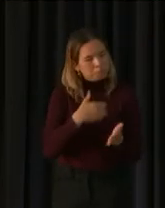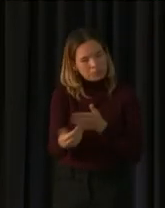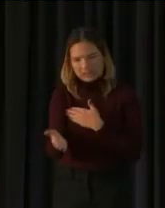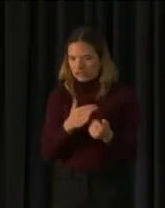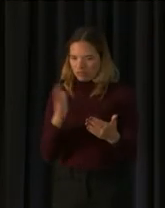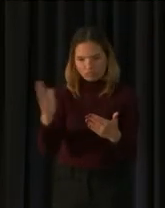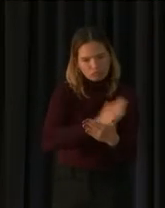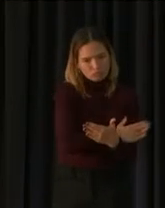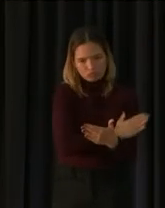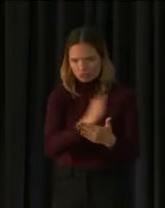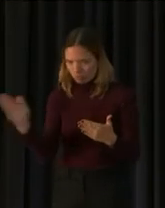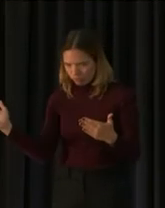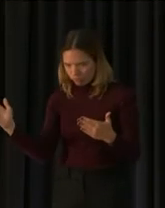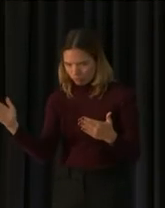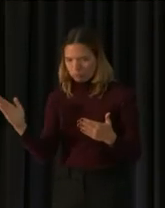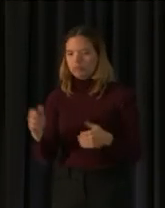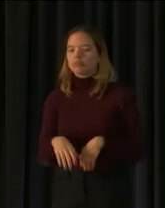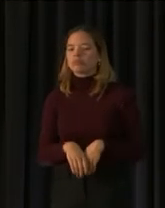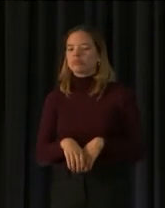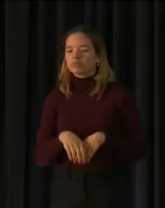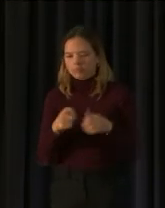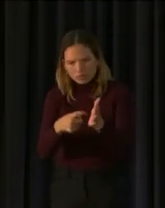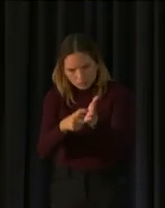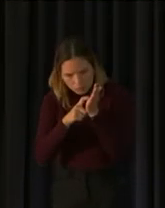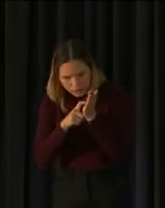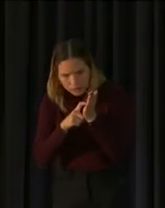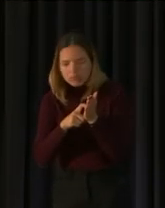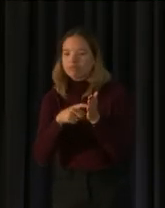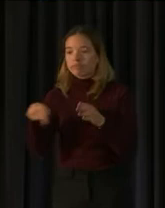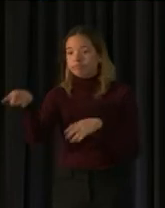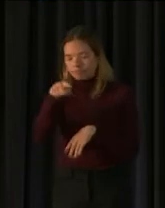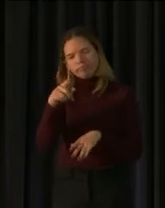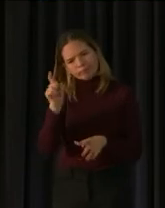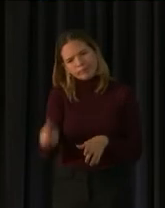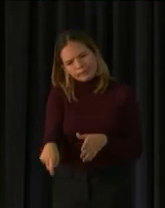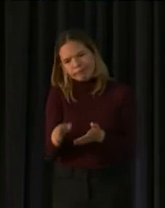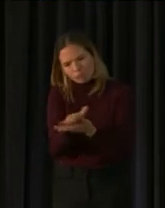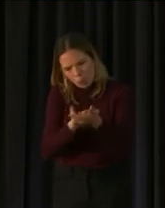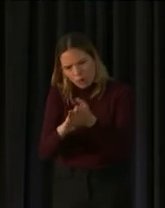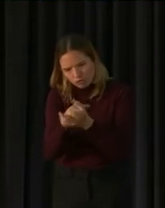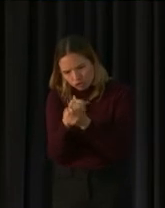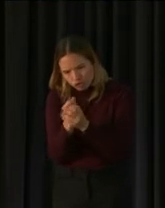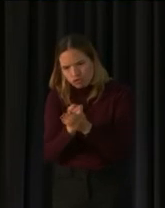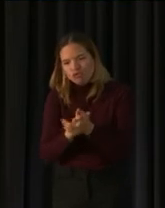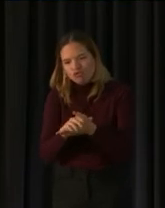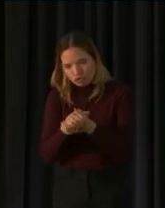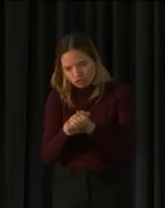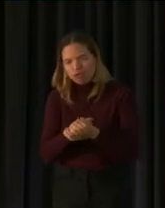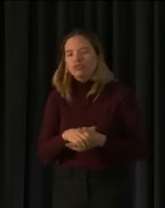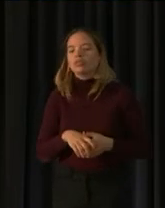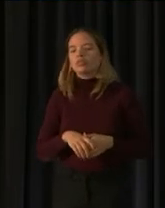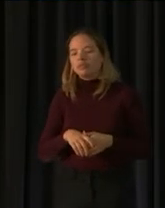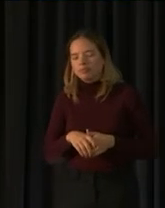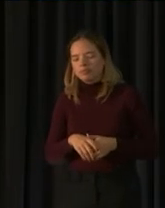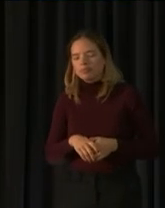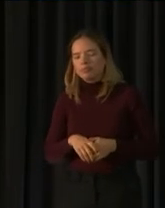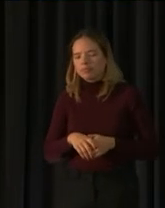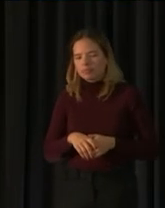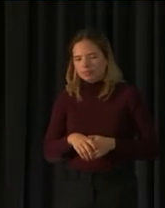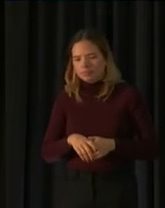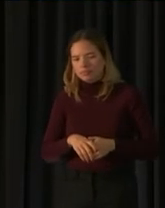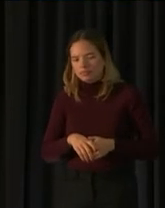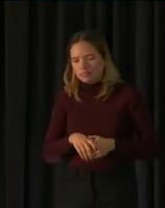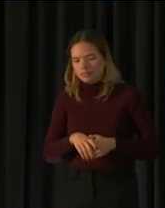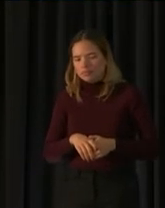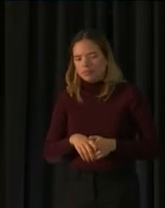the day, but we also have ensured that they're able to wash their hands through the, if they're learning in the center, and they're switching through the different stations